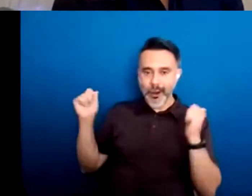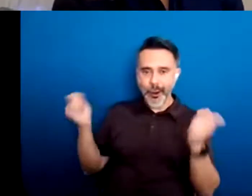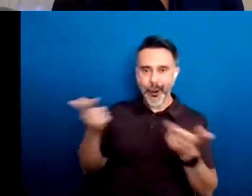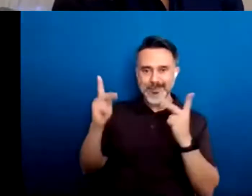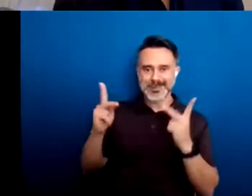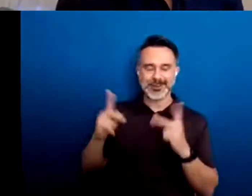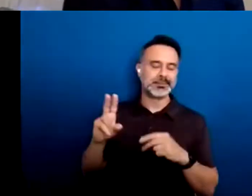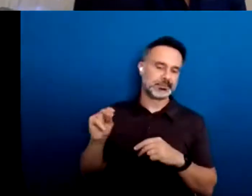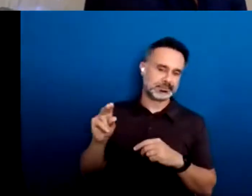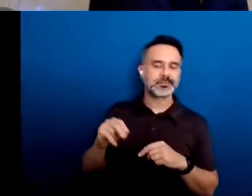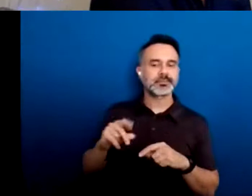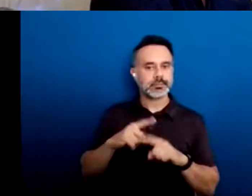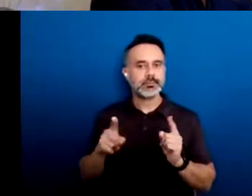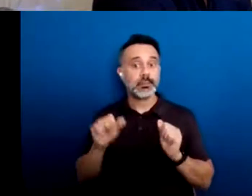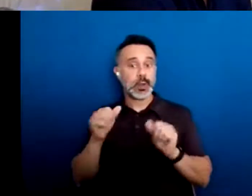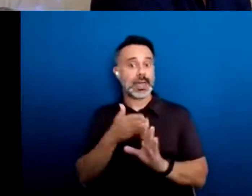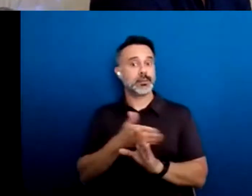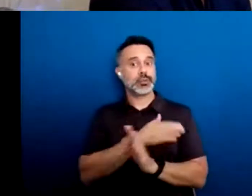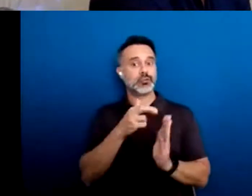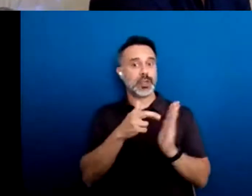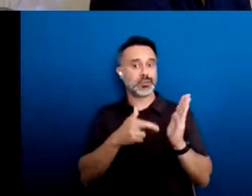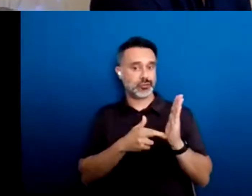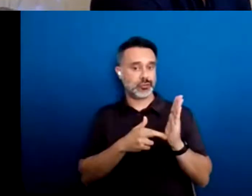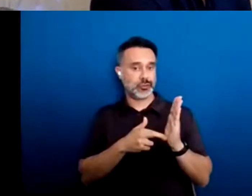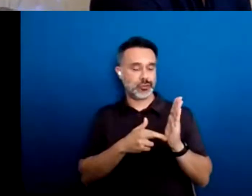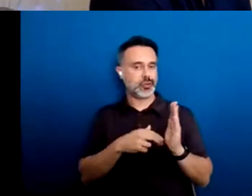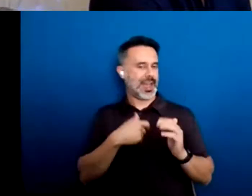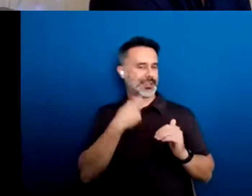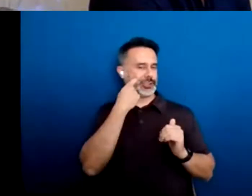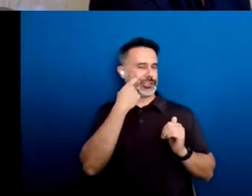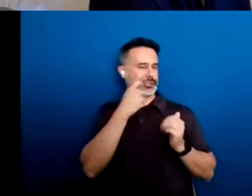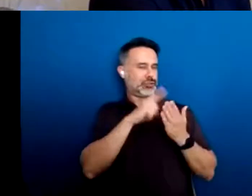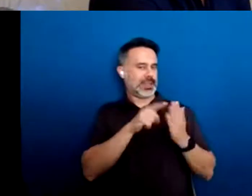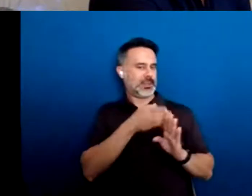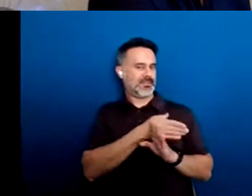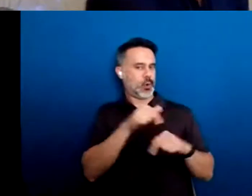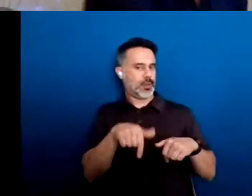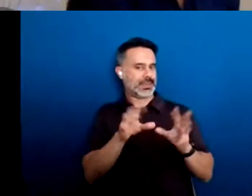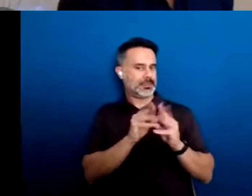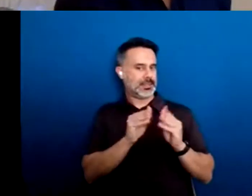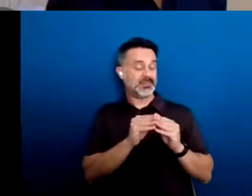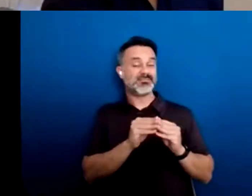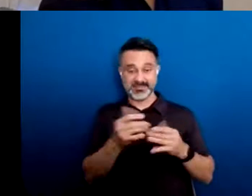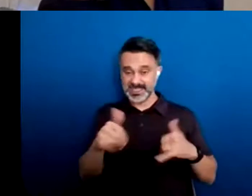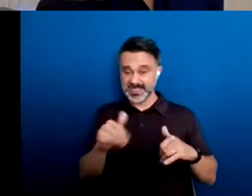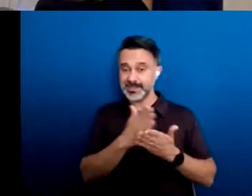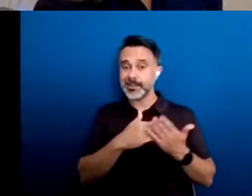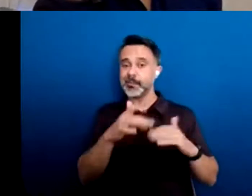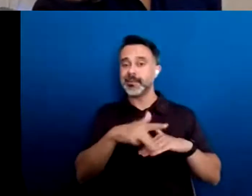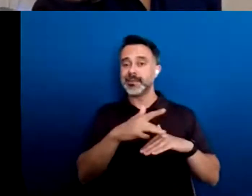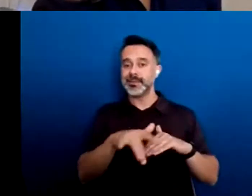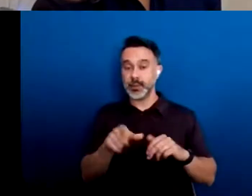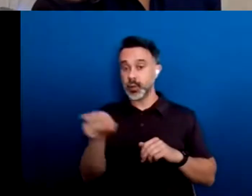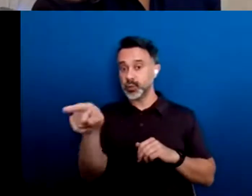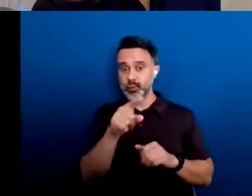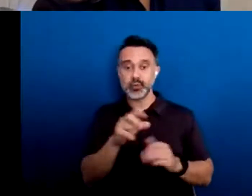the ability to pre-register for that. And I checked right before this, and there is still availability. They're currently allowing registration for that for